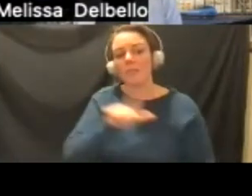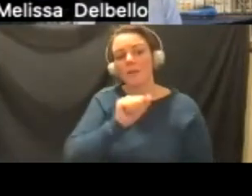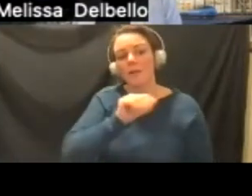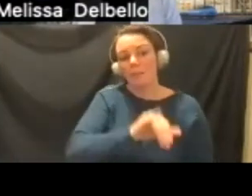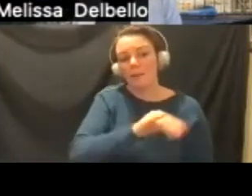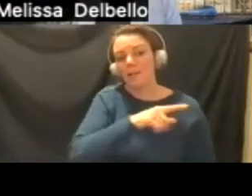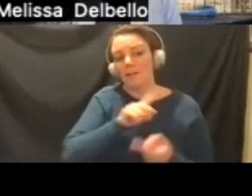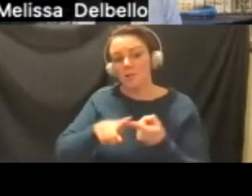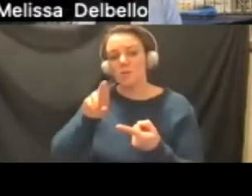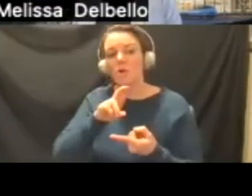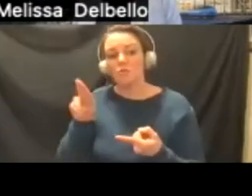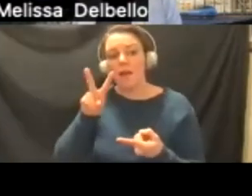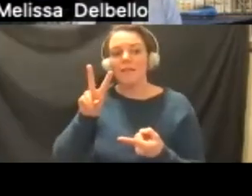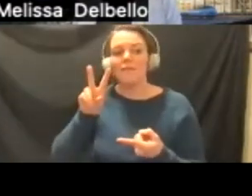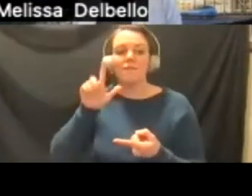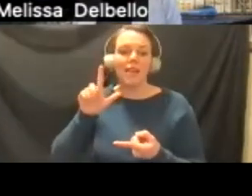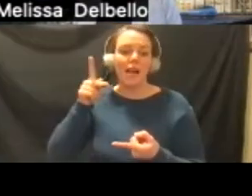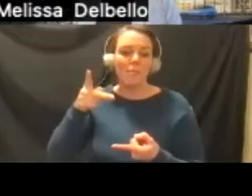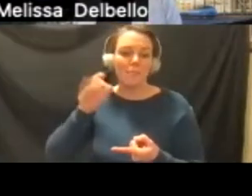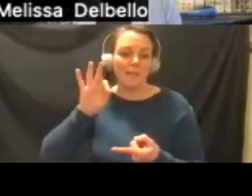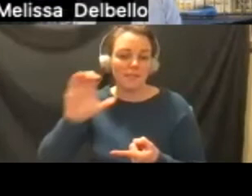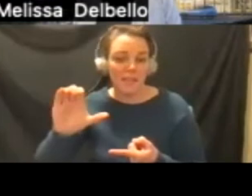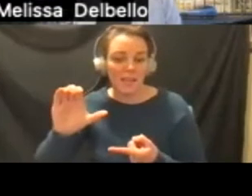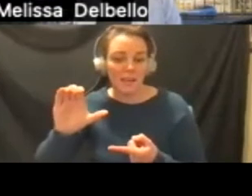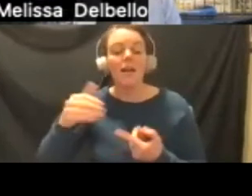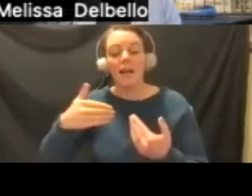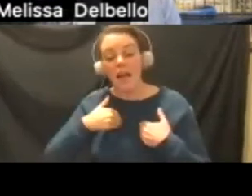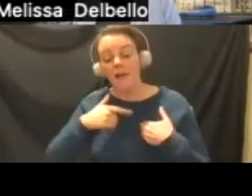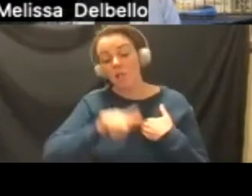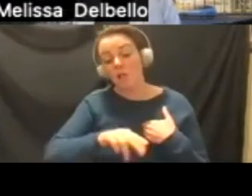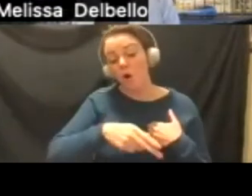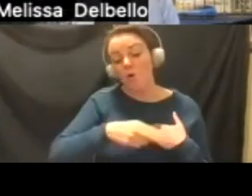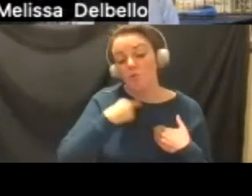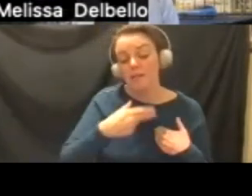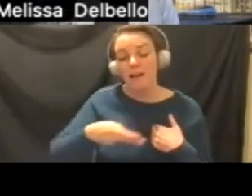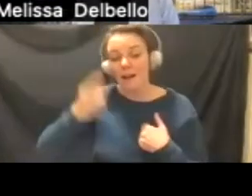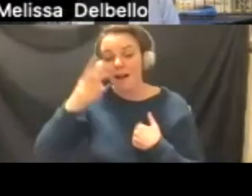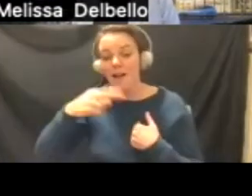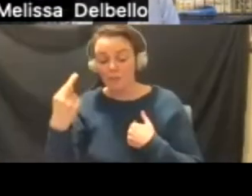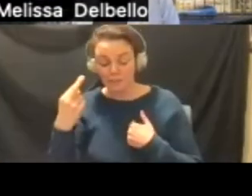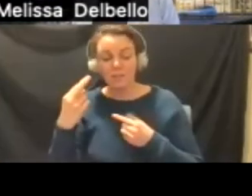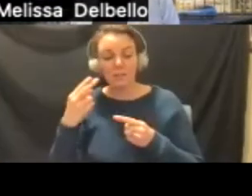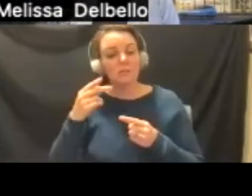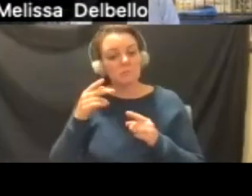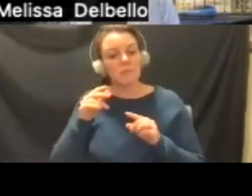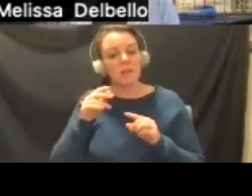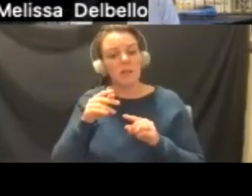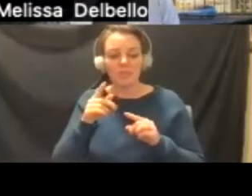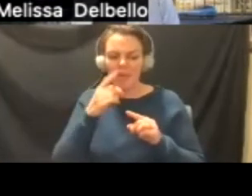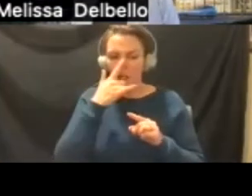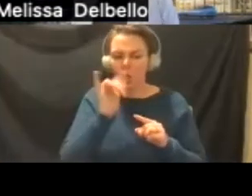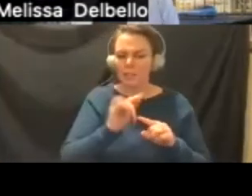VLPFC, there are both the low risk and high risk look similar and different than the healthy